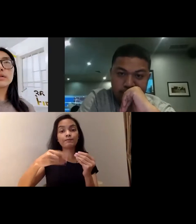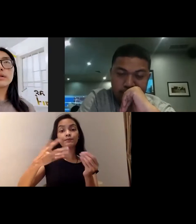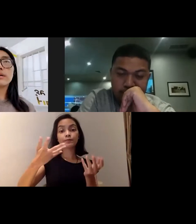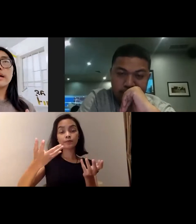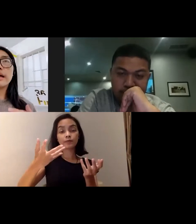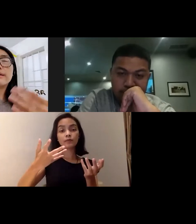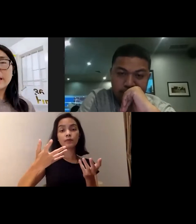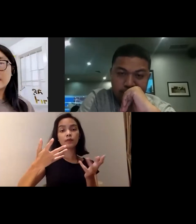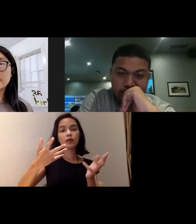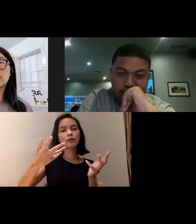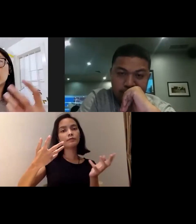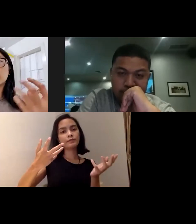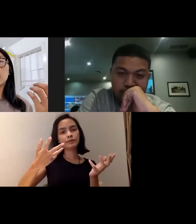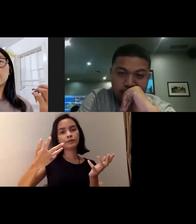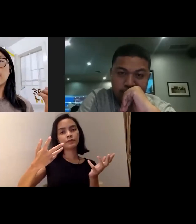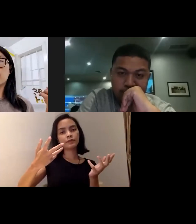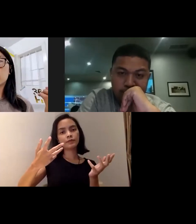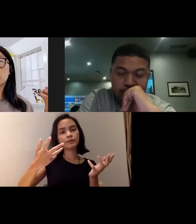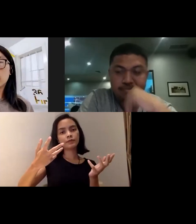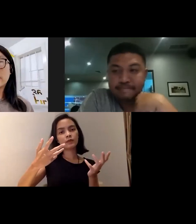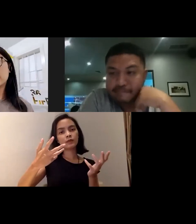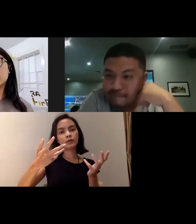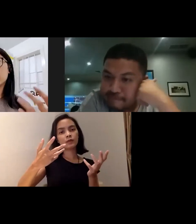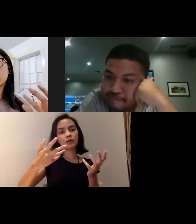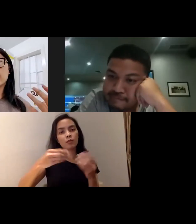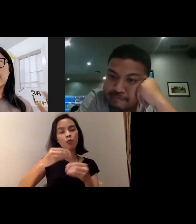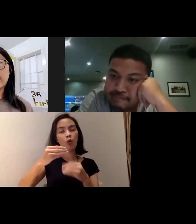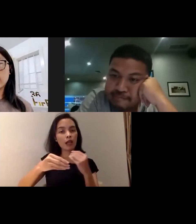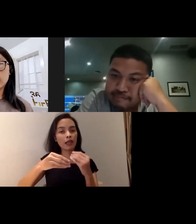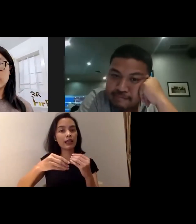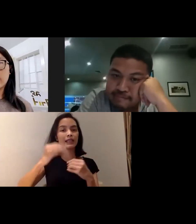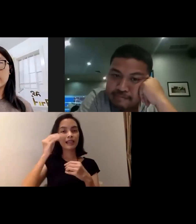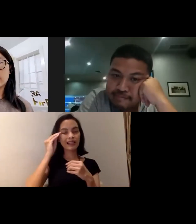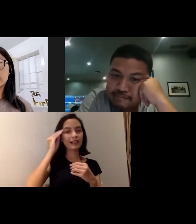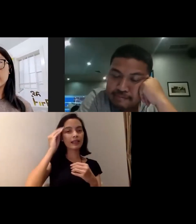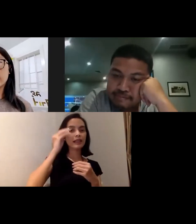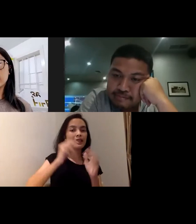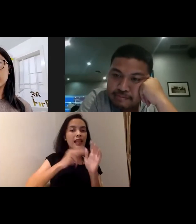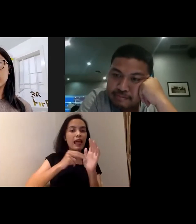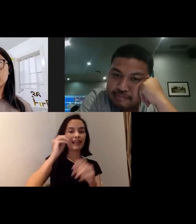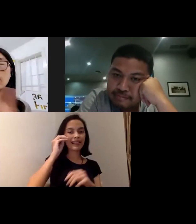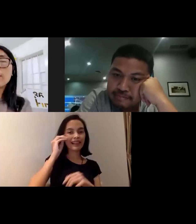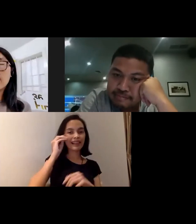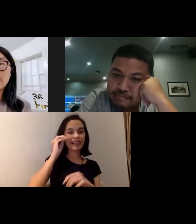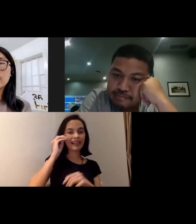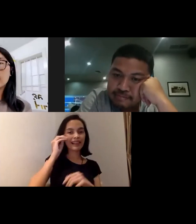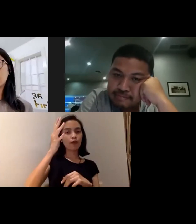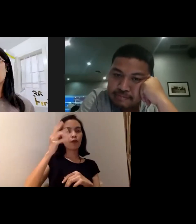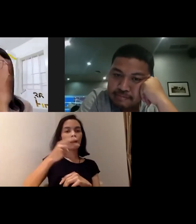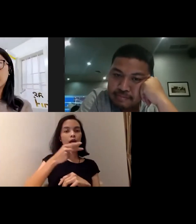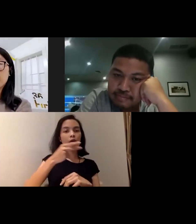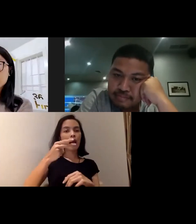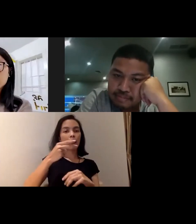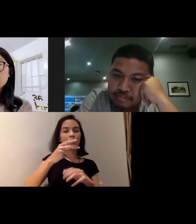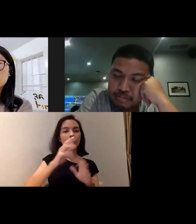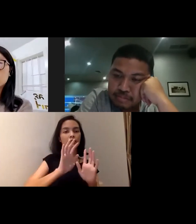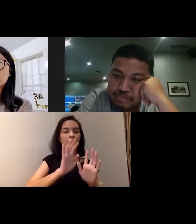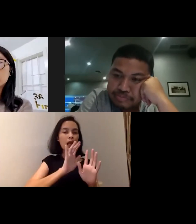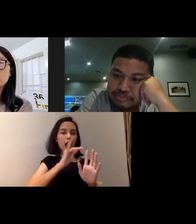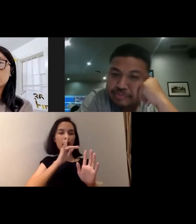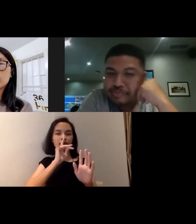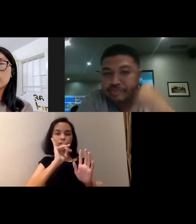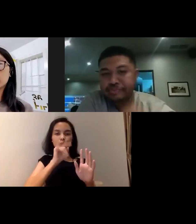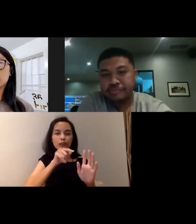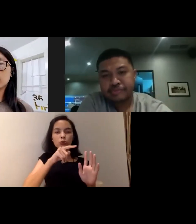how do you say, innovative, creative values that they don't value, like the